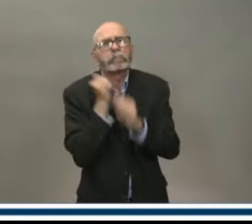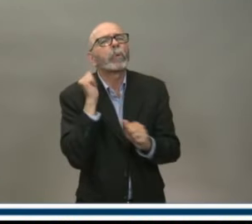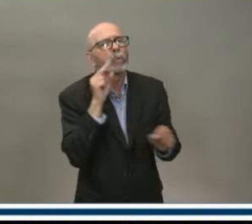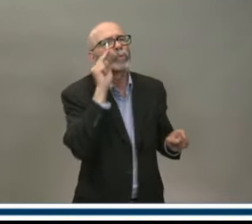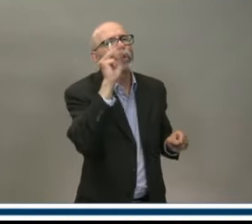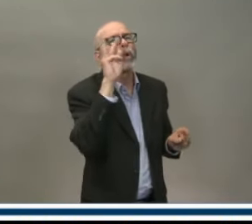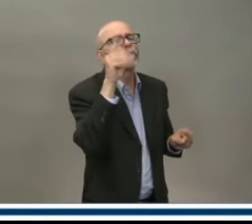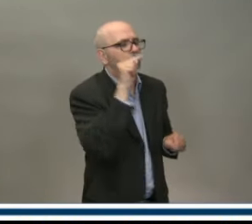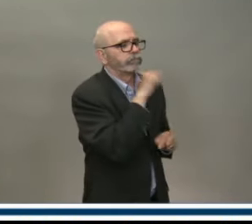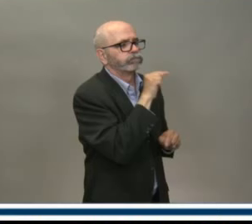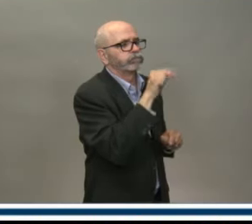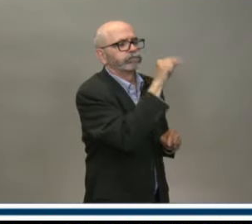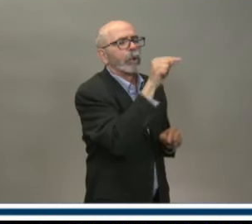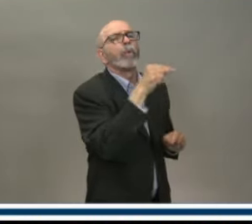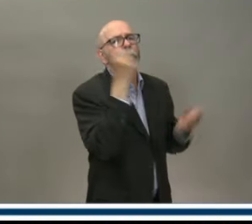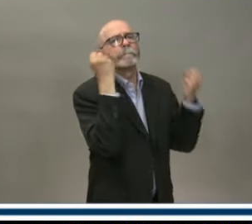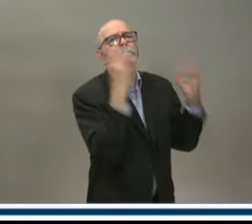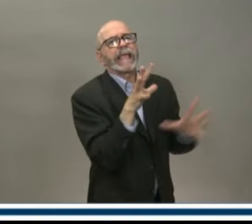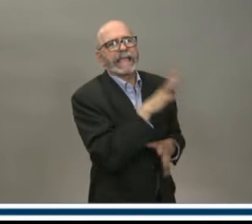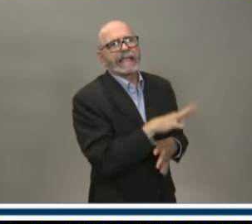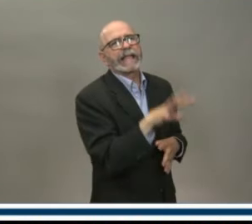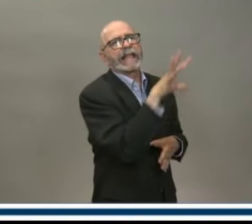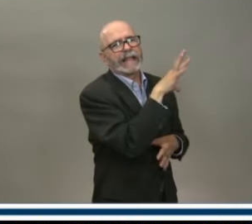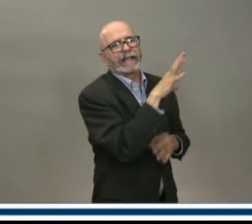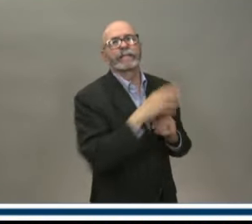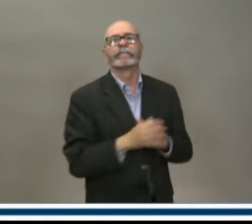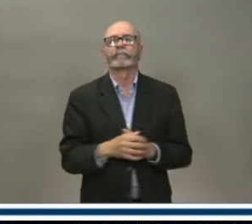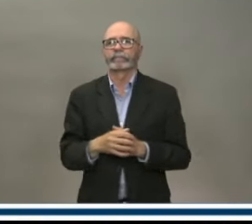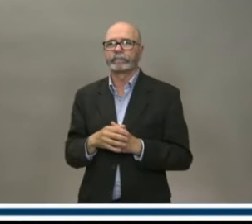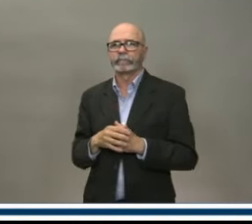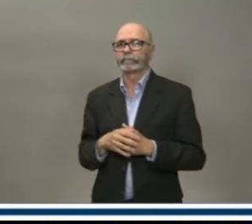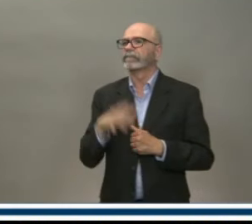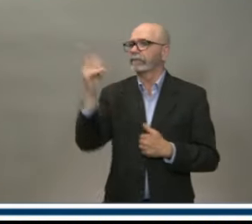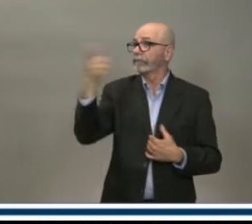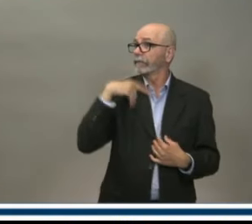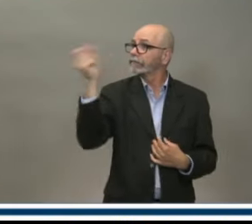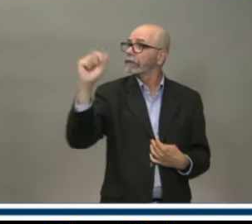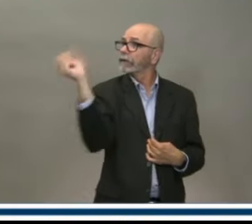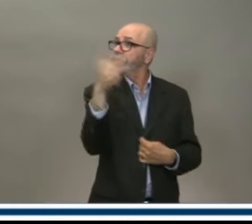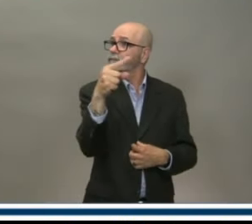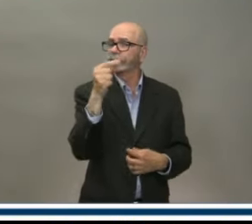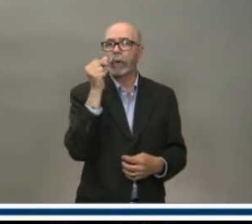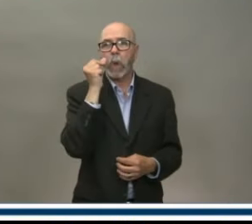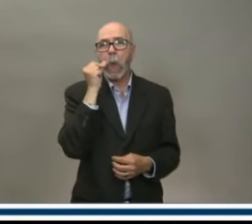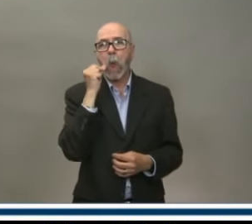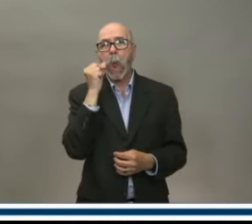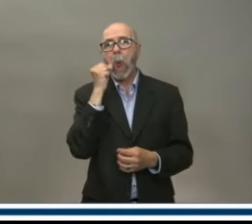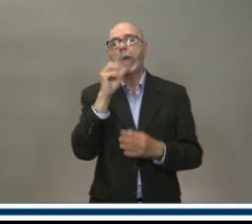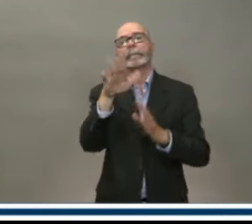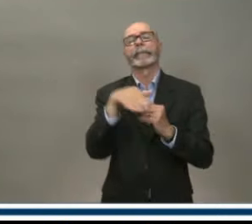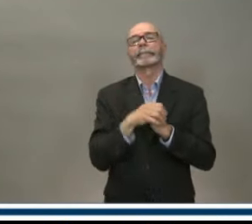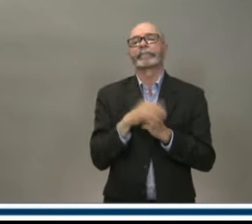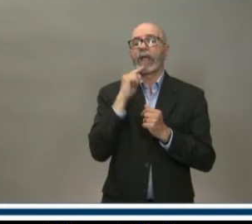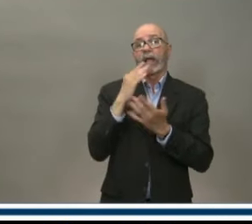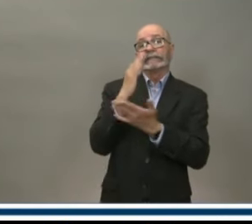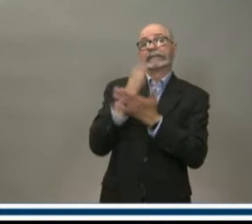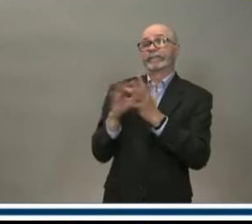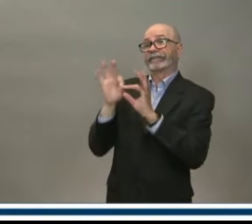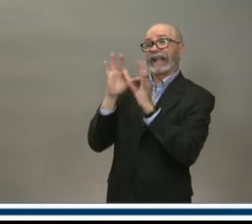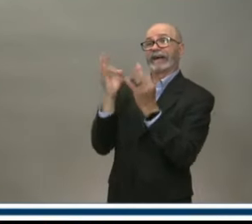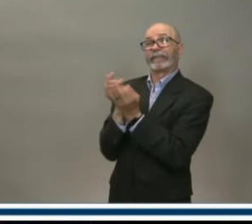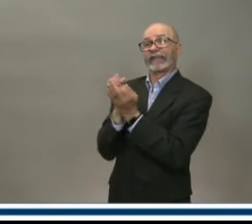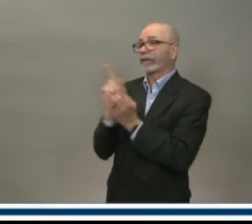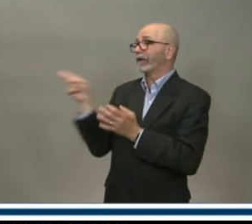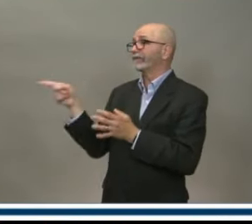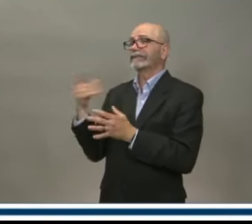follow-up, Natasha. Thank you. I've been speaking to families who have loved ones in Northwood for a bit now,